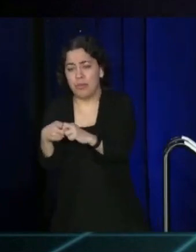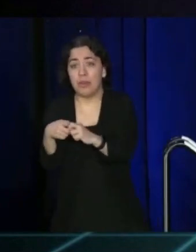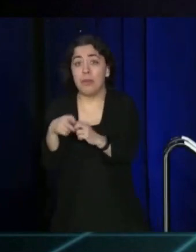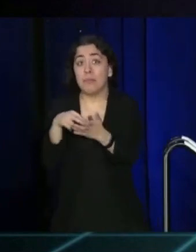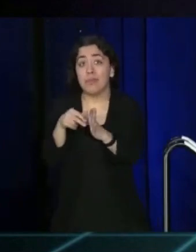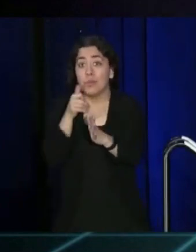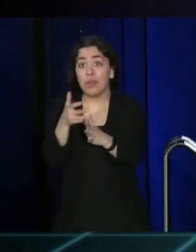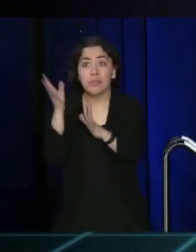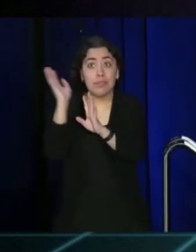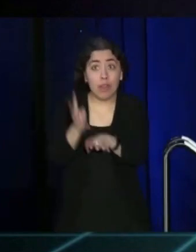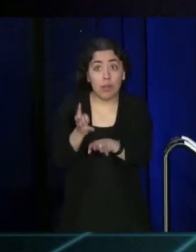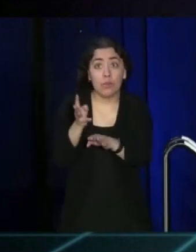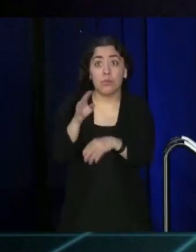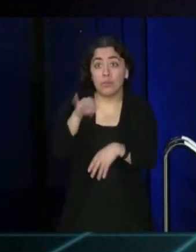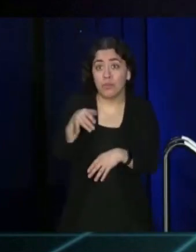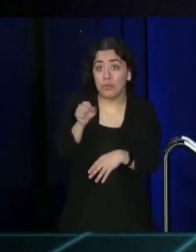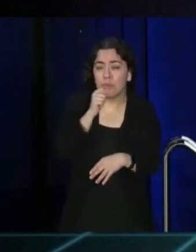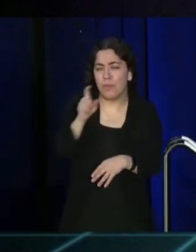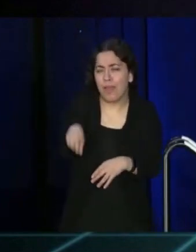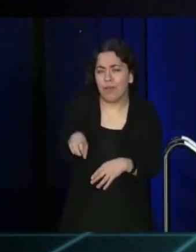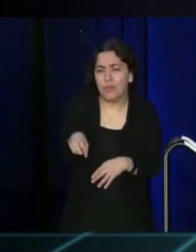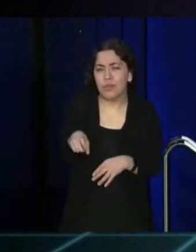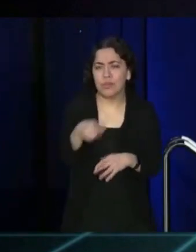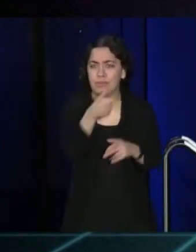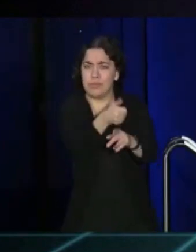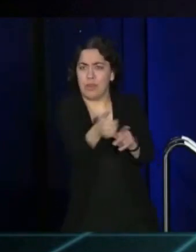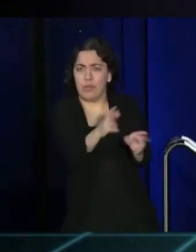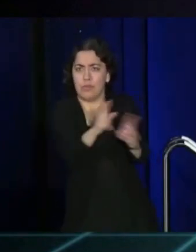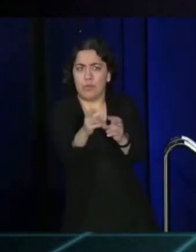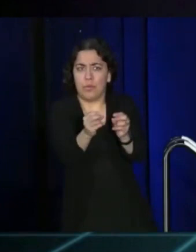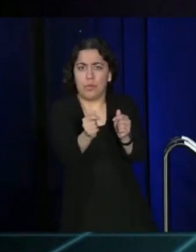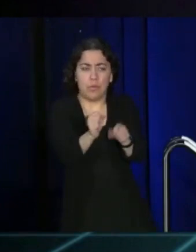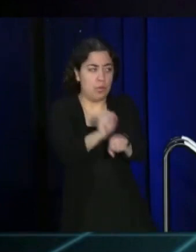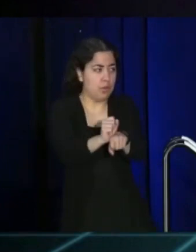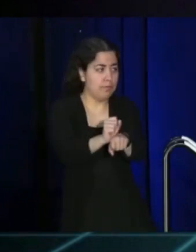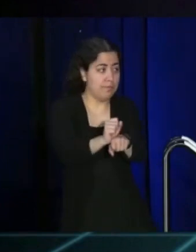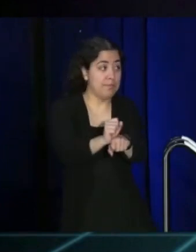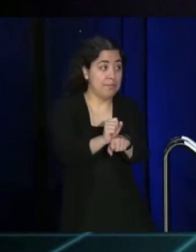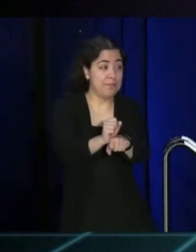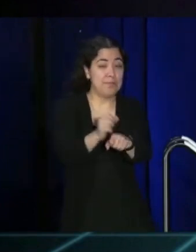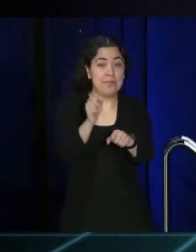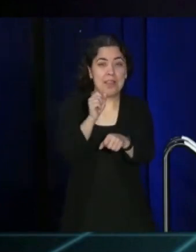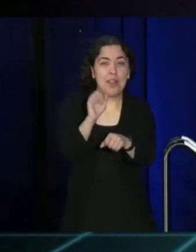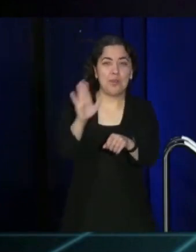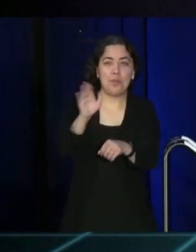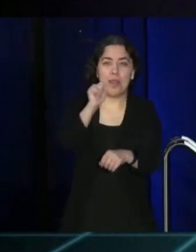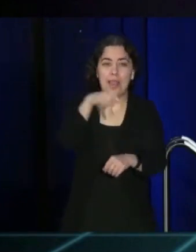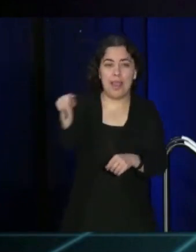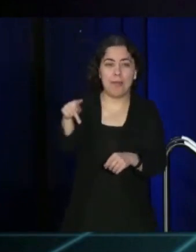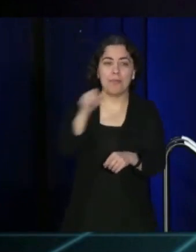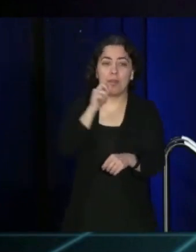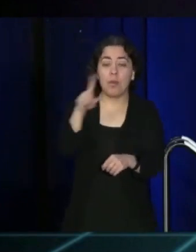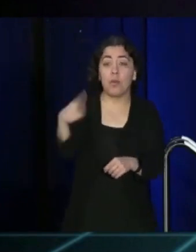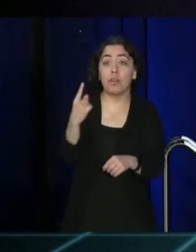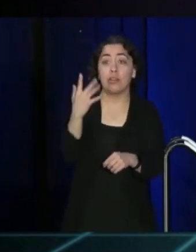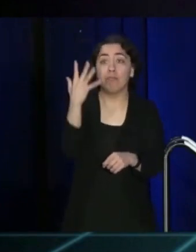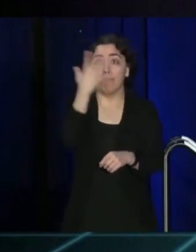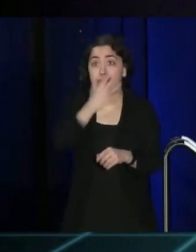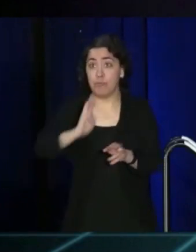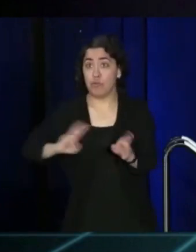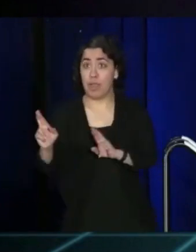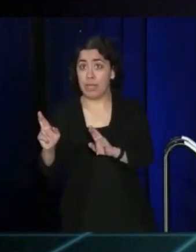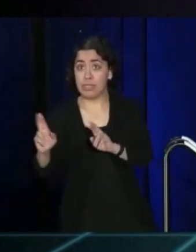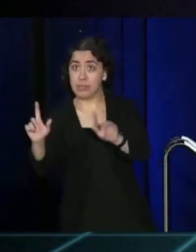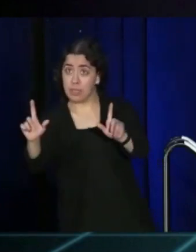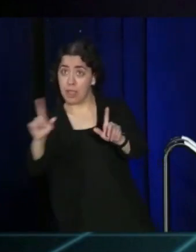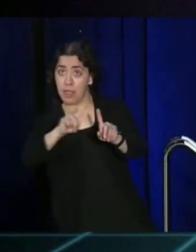for it to work from the very start. And you can make your app not only look like it's ready, but actually